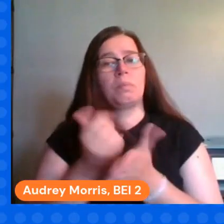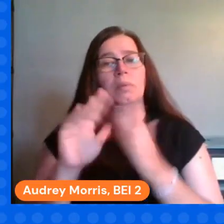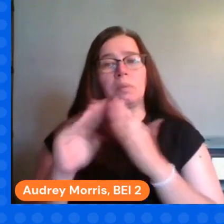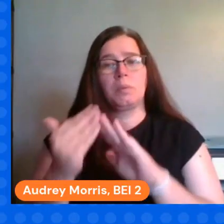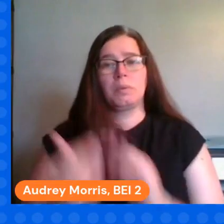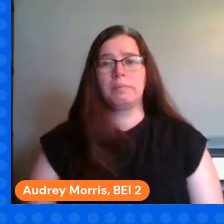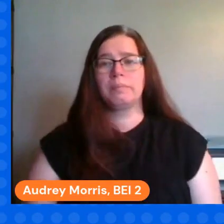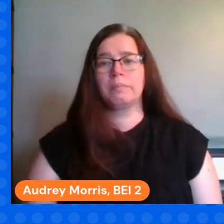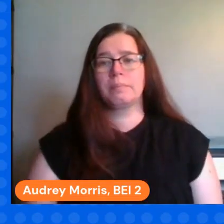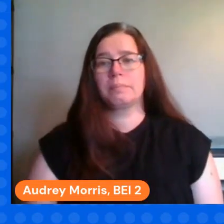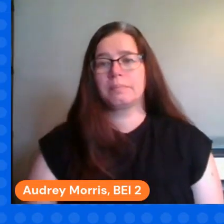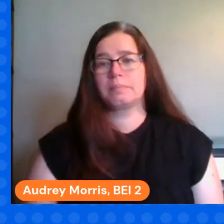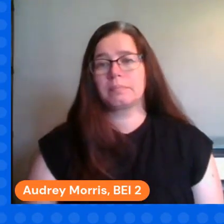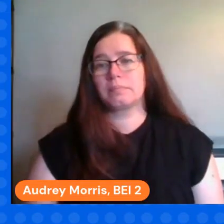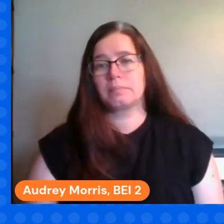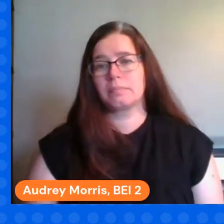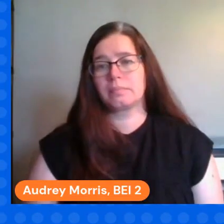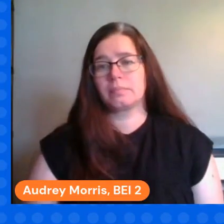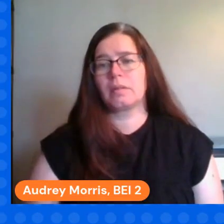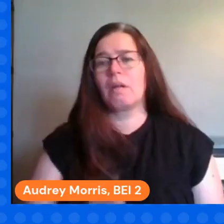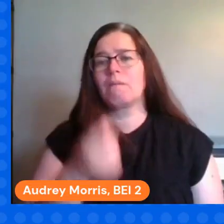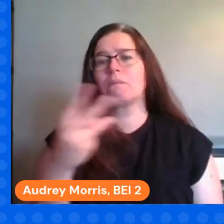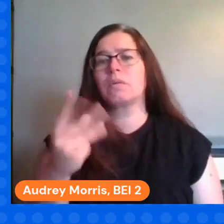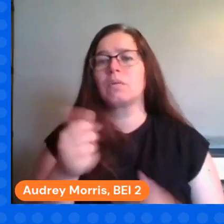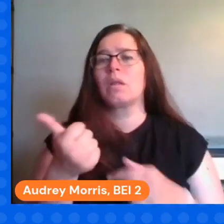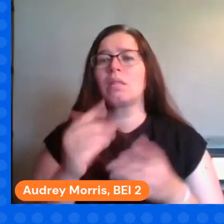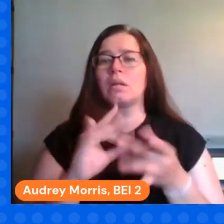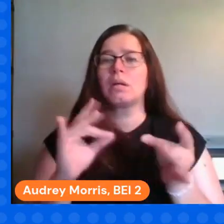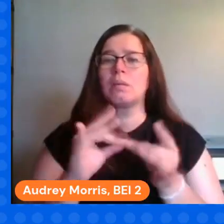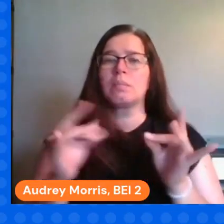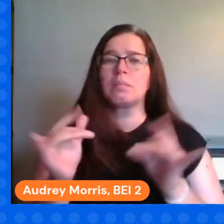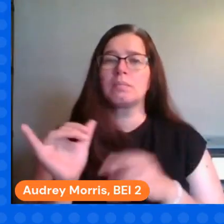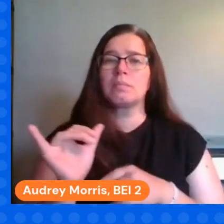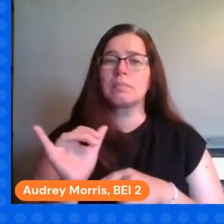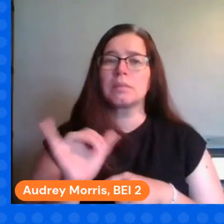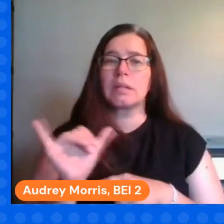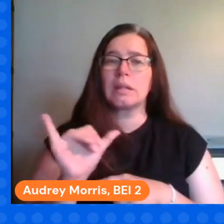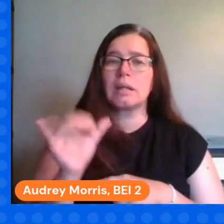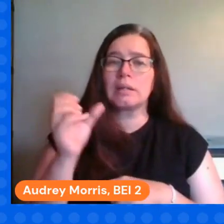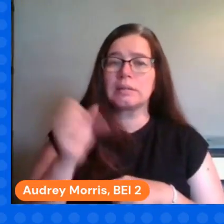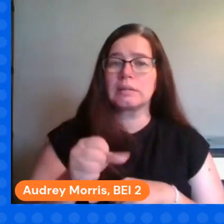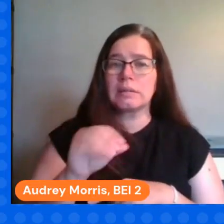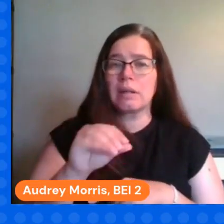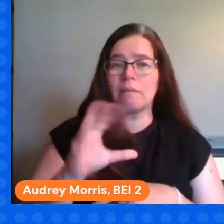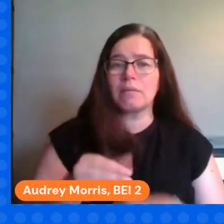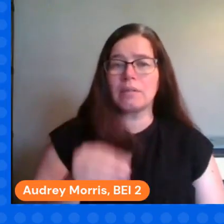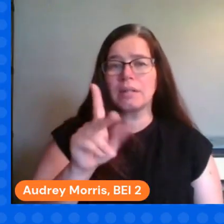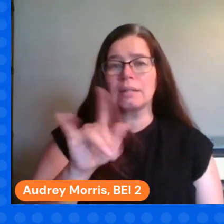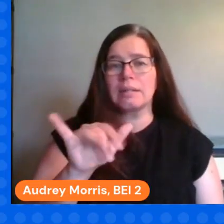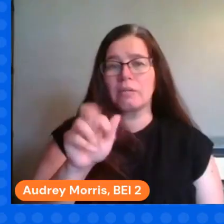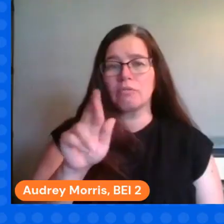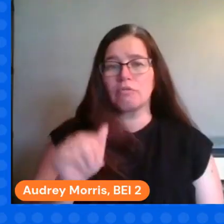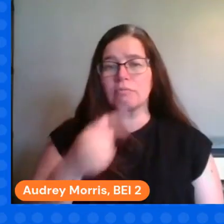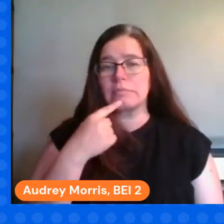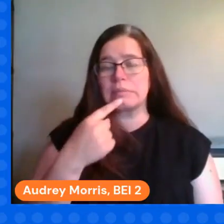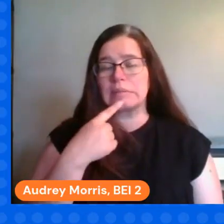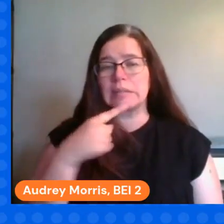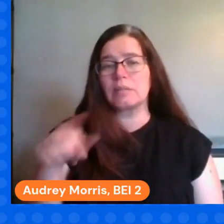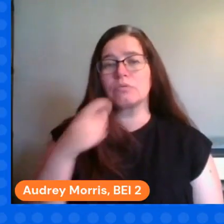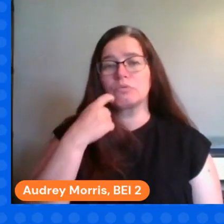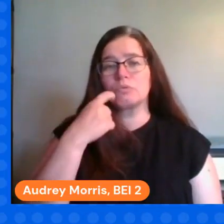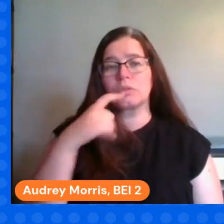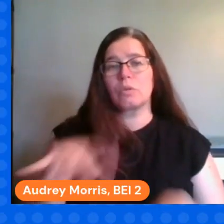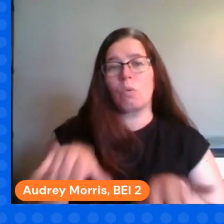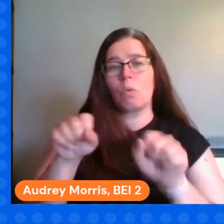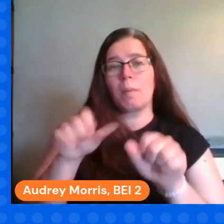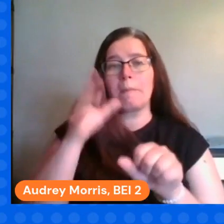A few other comments, like Chiara from South Africa, saying that they recently hosted an event with parents and kids that